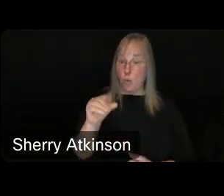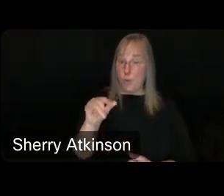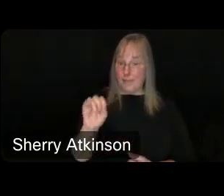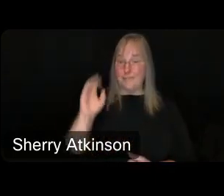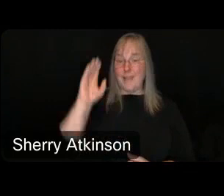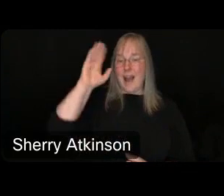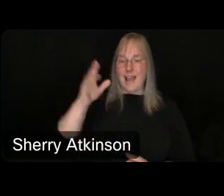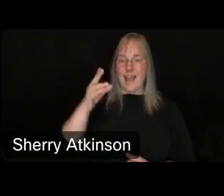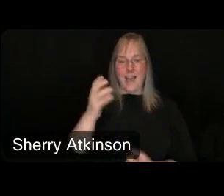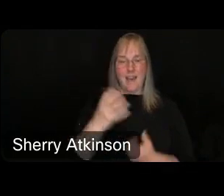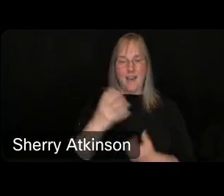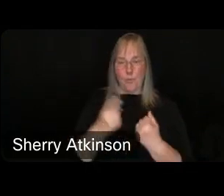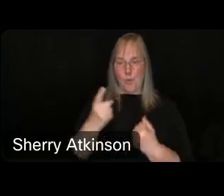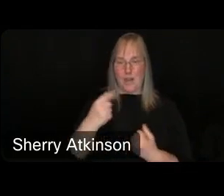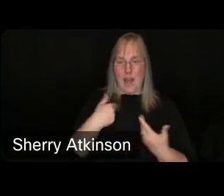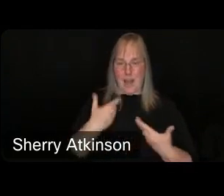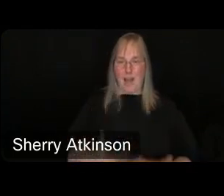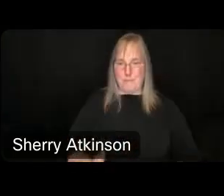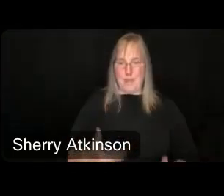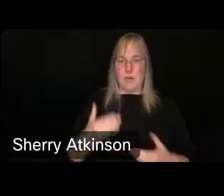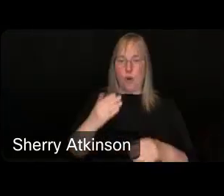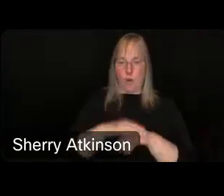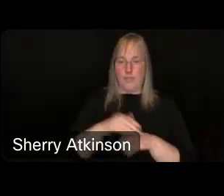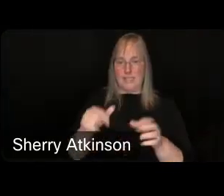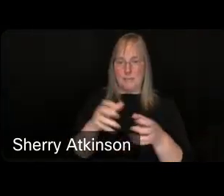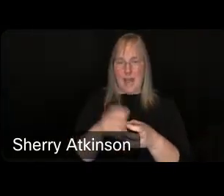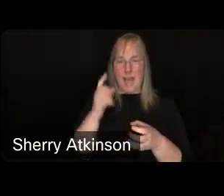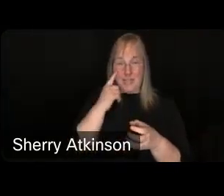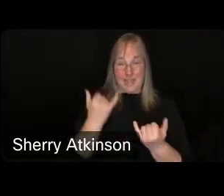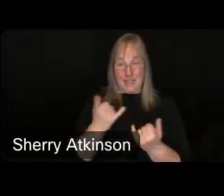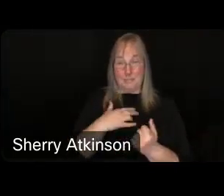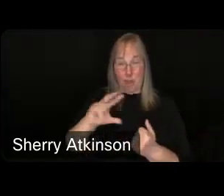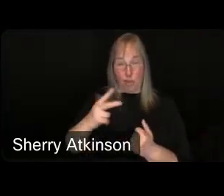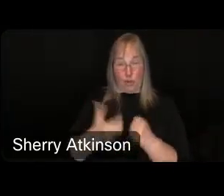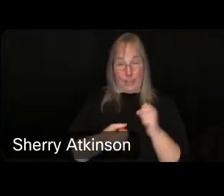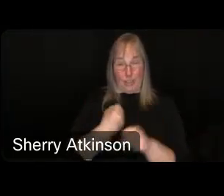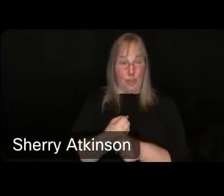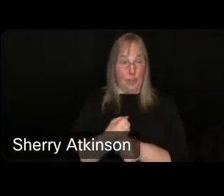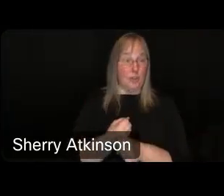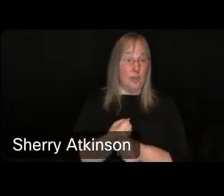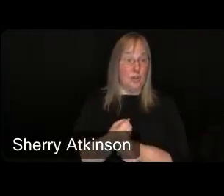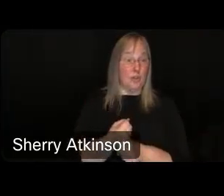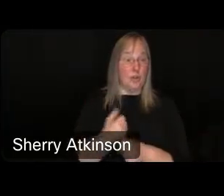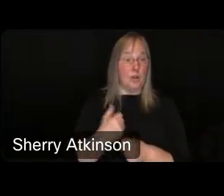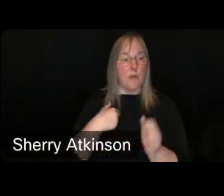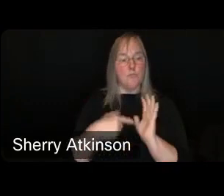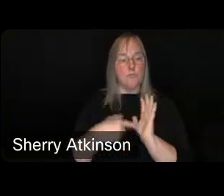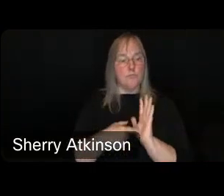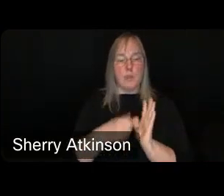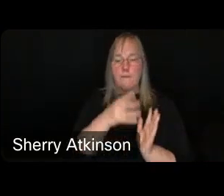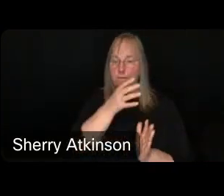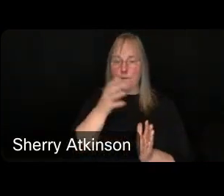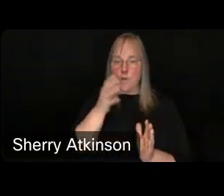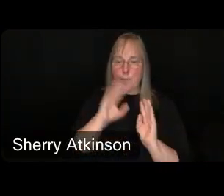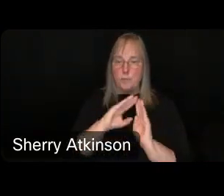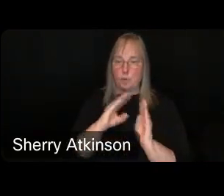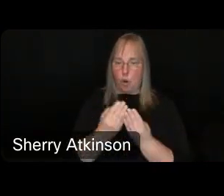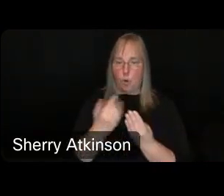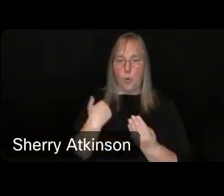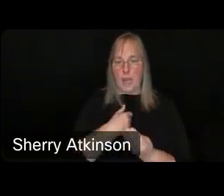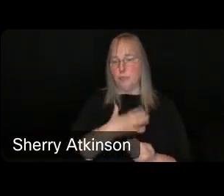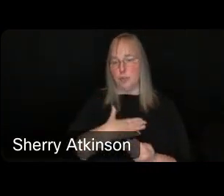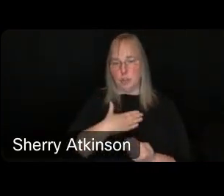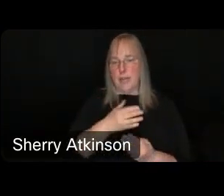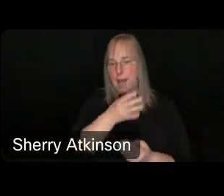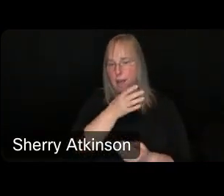everybody. I've been on this committee. I think this is my third year representing Farm Bureau. We appreciate agriculture being